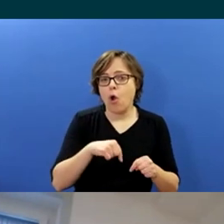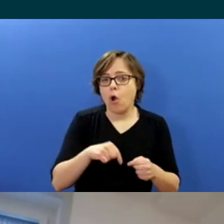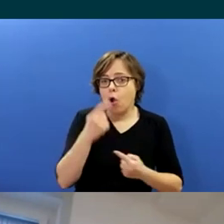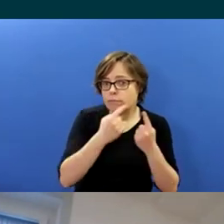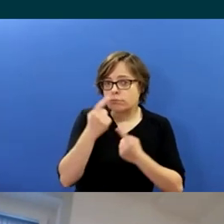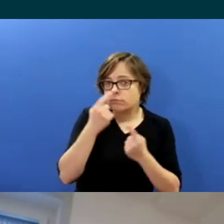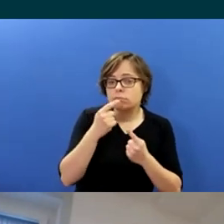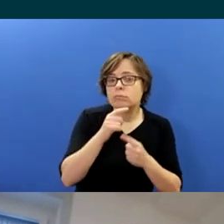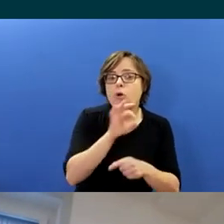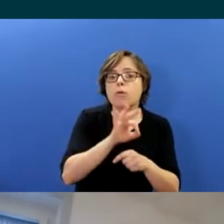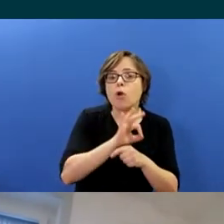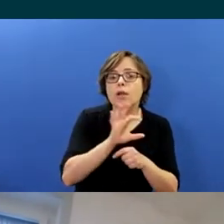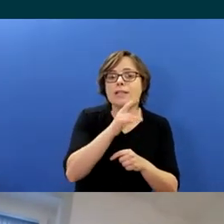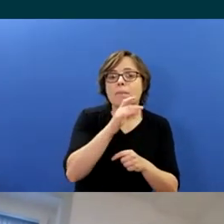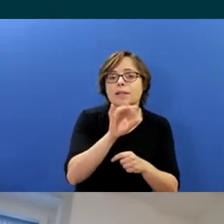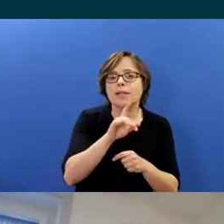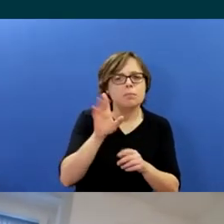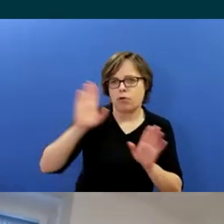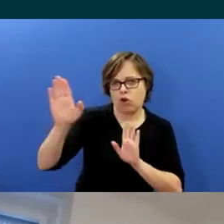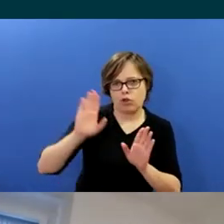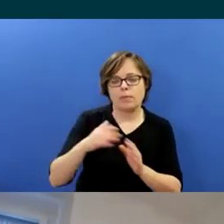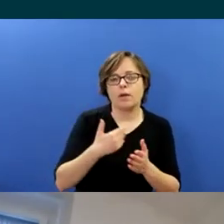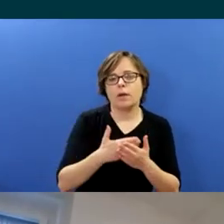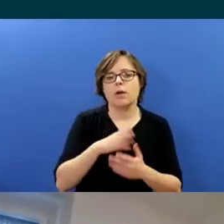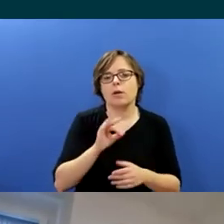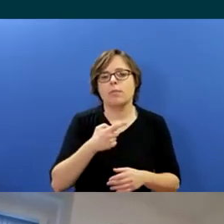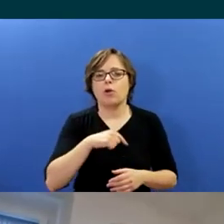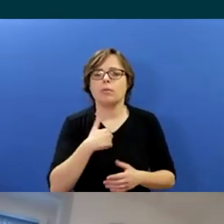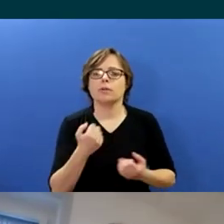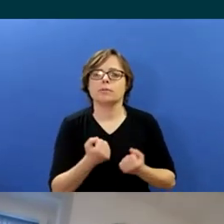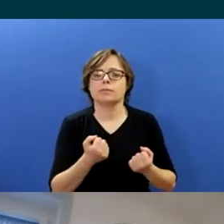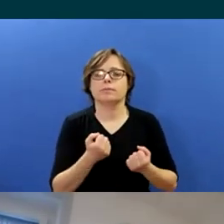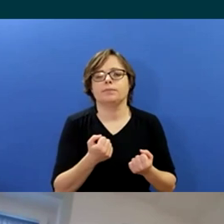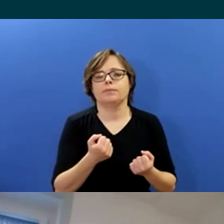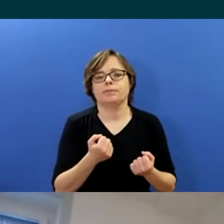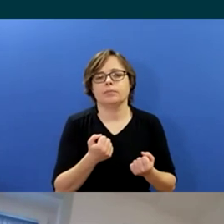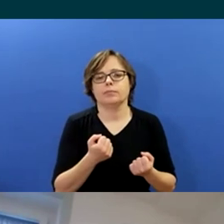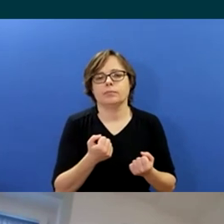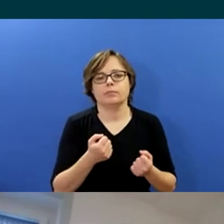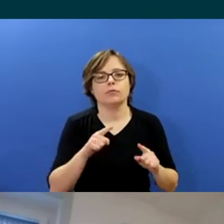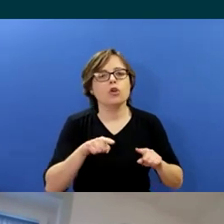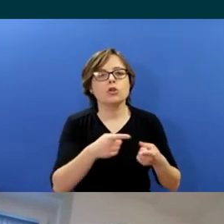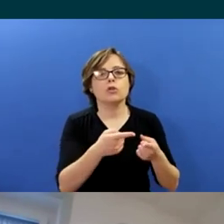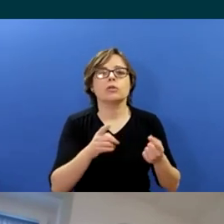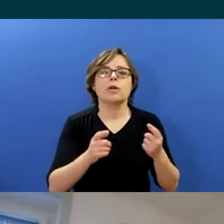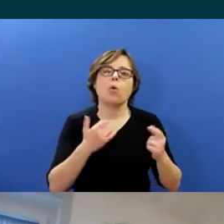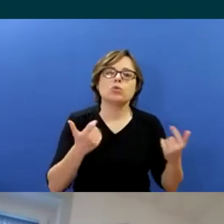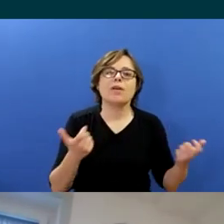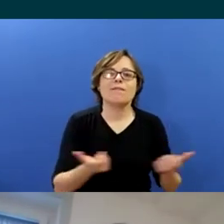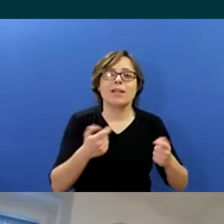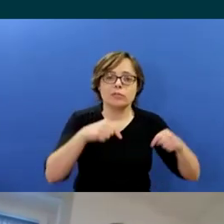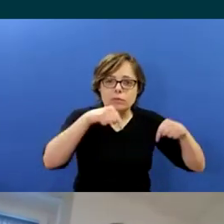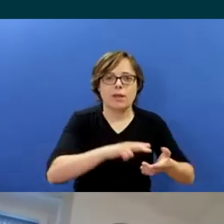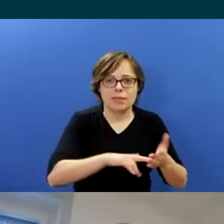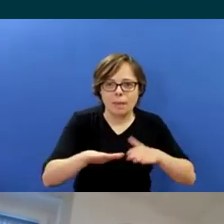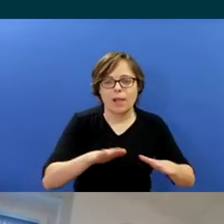respect. We organize on-site events, workshops, we invite people to the city hall in order to do